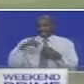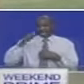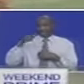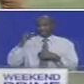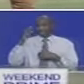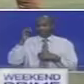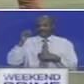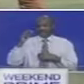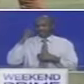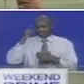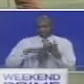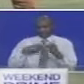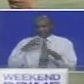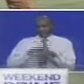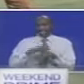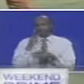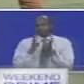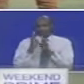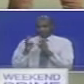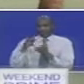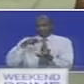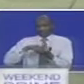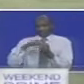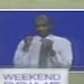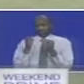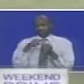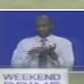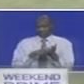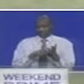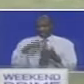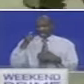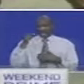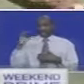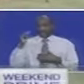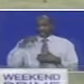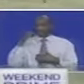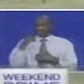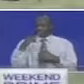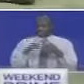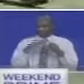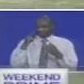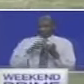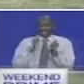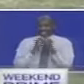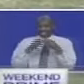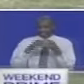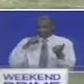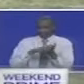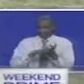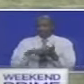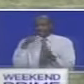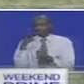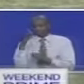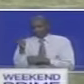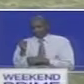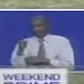the men's prize with a score of 44 Stableford points. The handicap 27 golfer shot 19 points in the first nine and 25 in